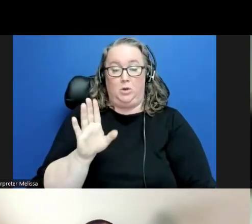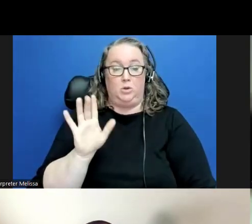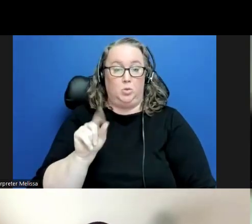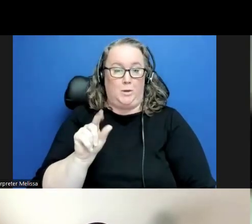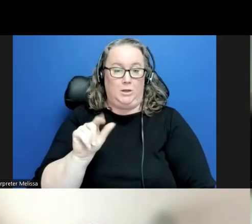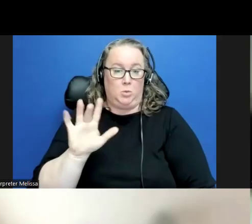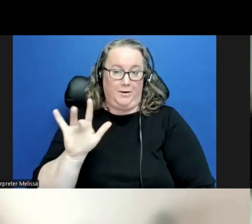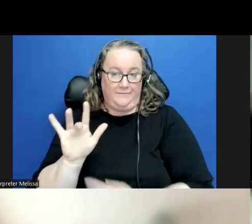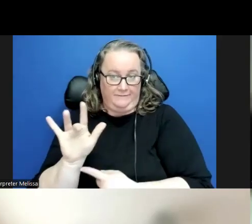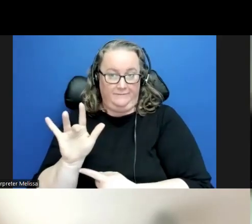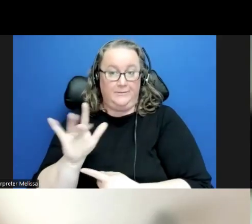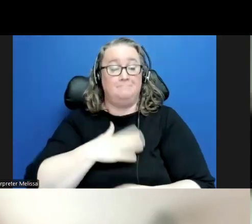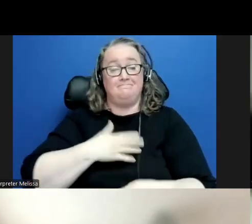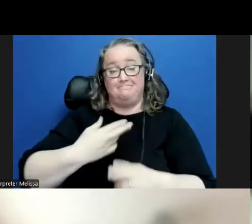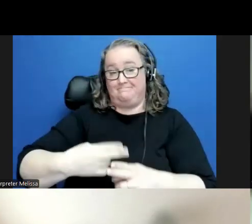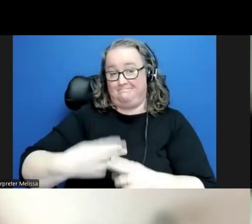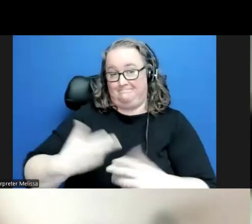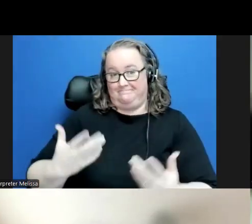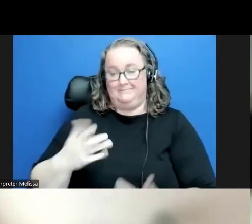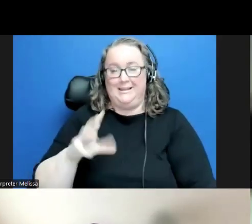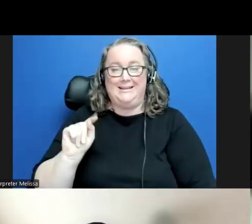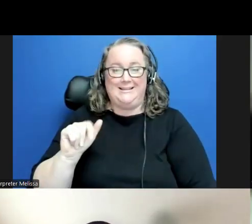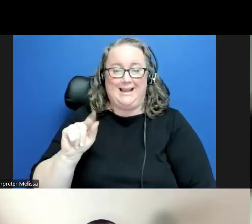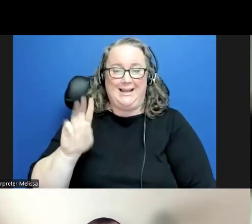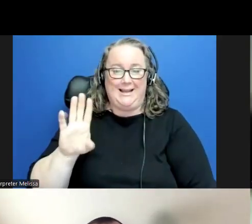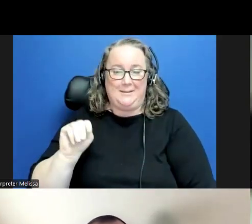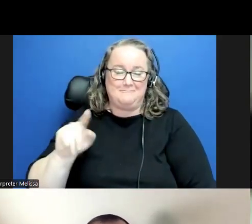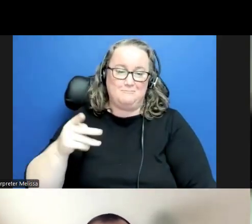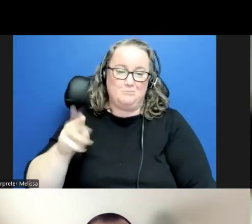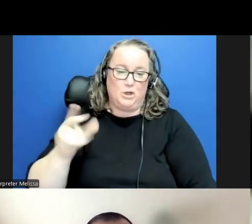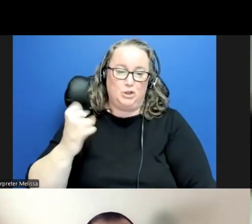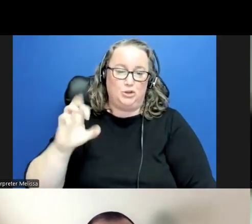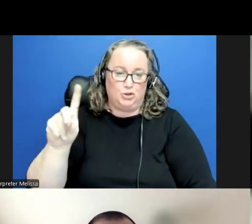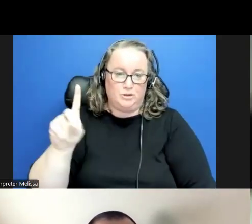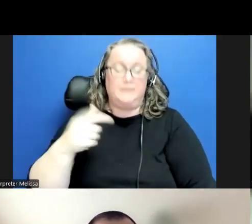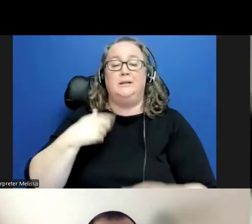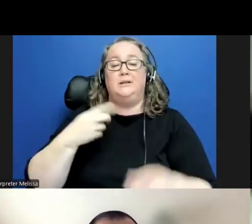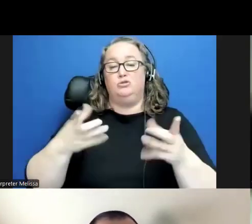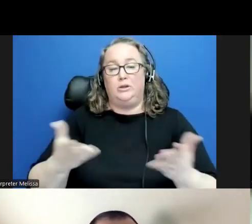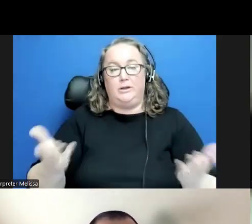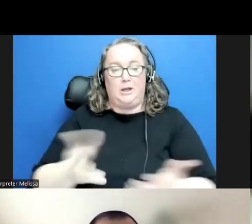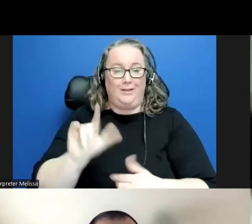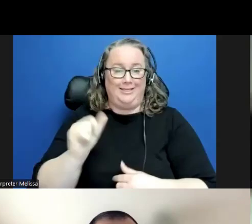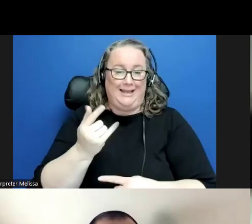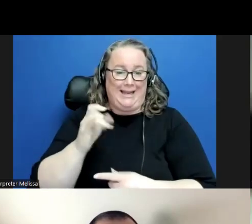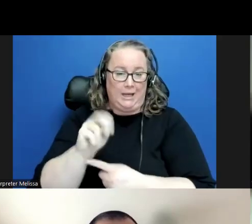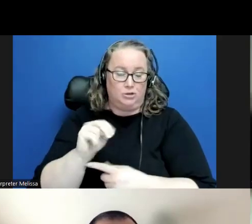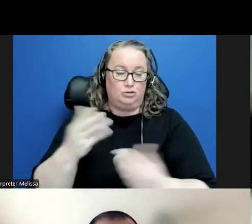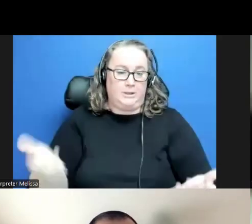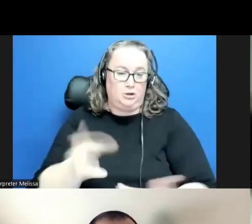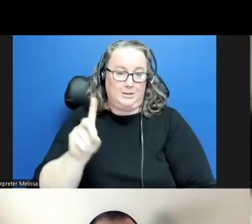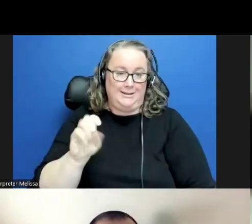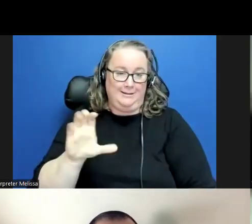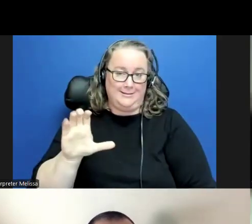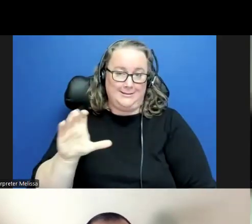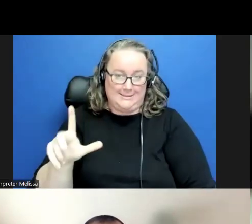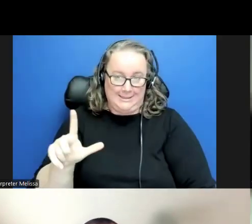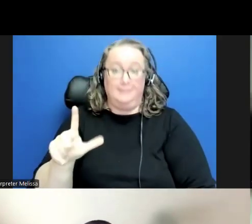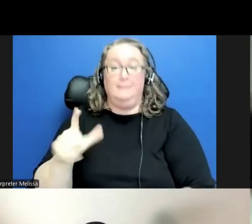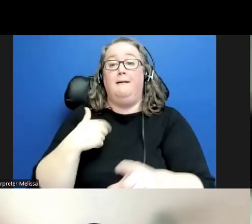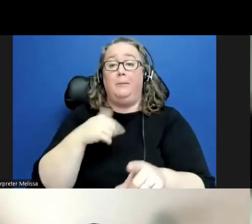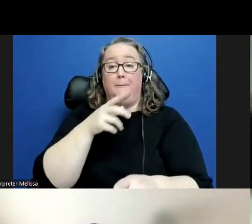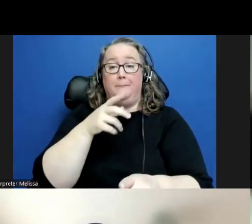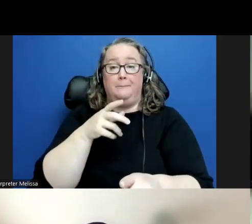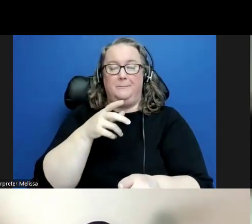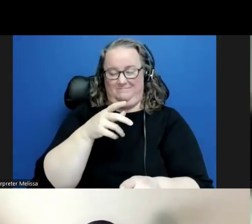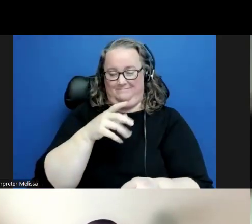2025. My name is Tatum Pritchard. I'm the Director of Litigation at DLC. I'm a middle-aged white woman